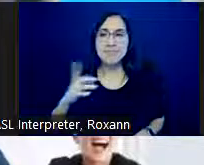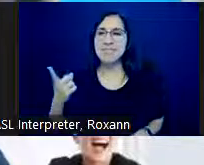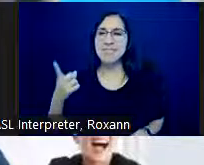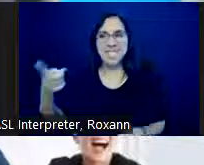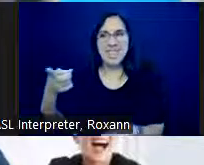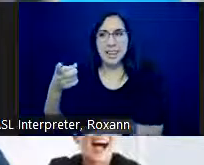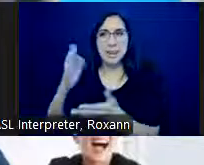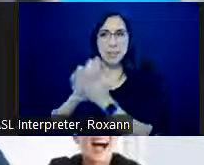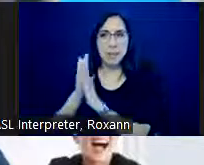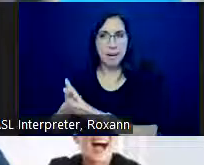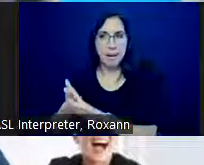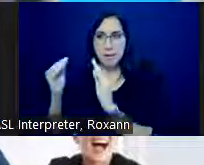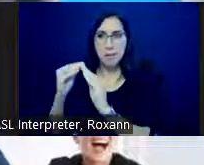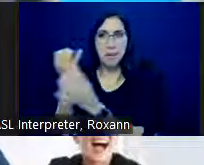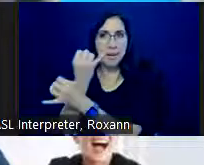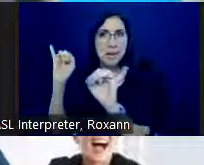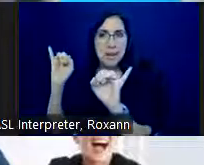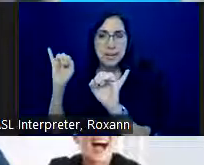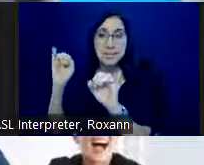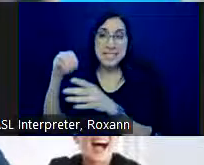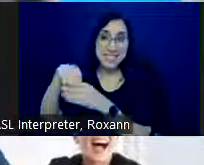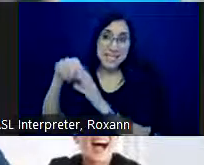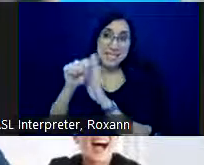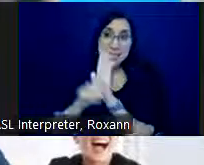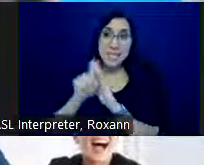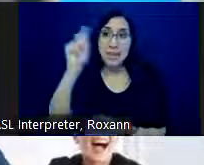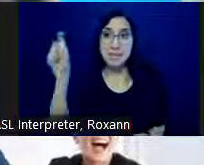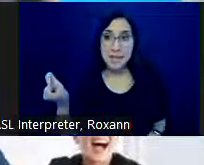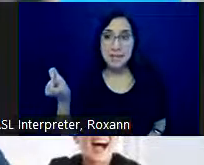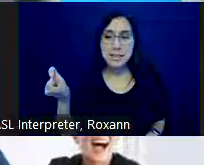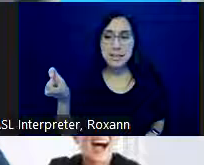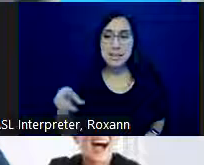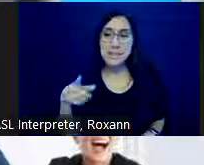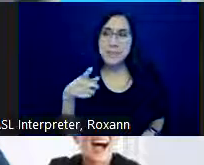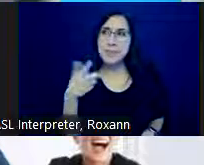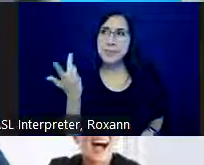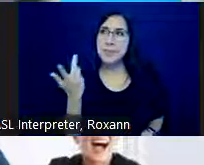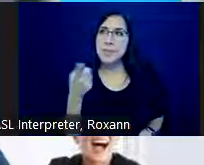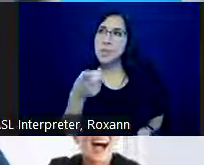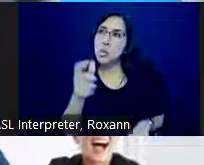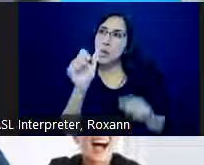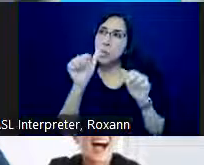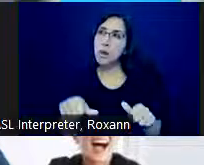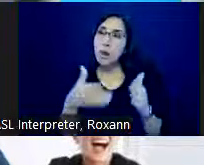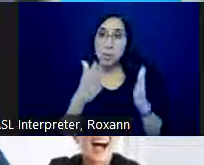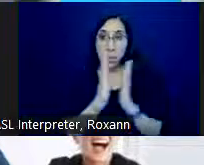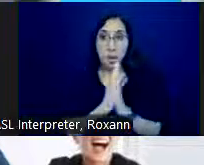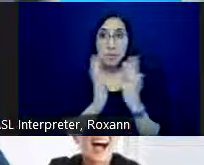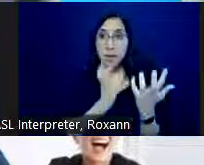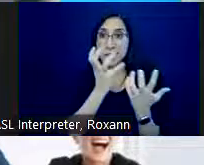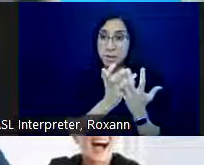self-sufficient in the state of Texas. You can ask for an accommodation after you have the